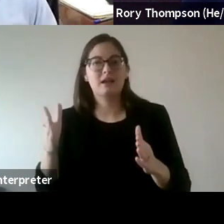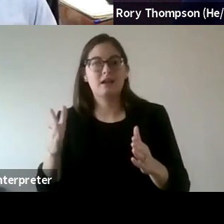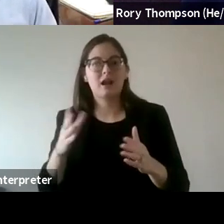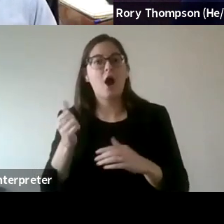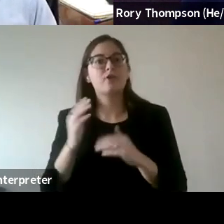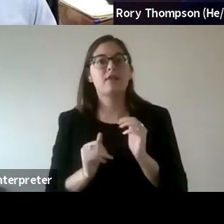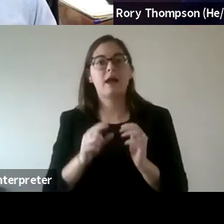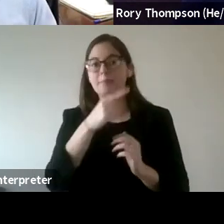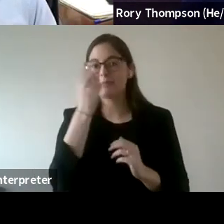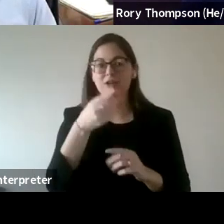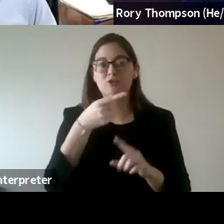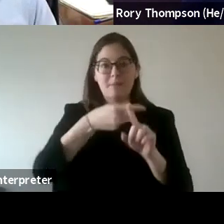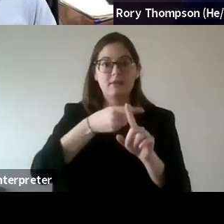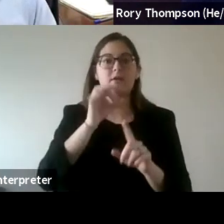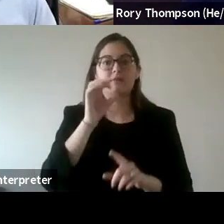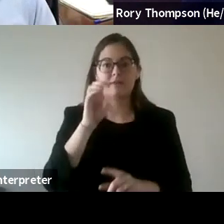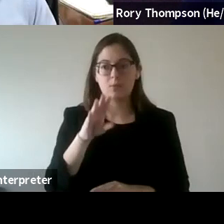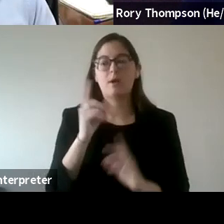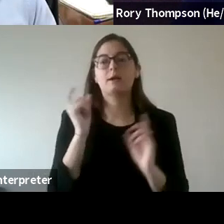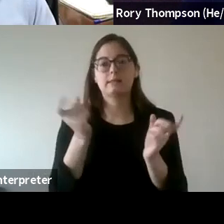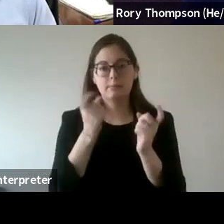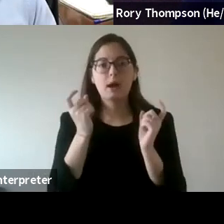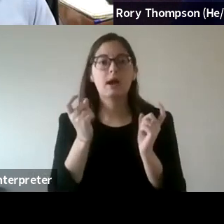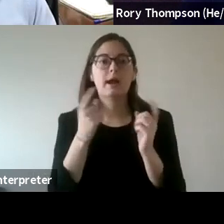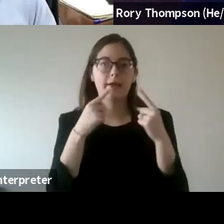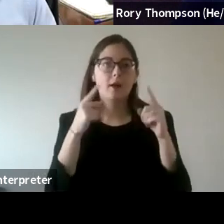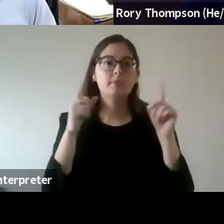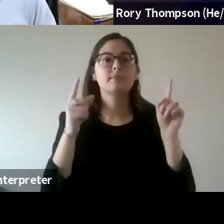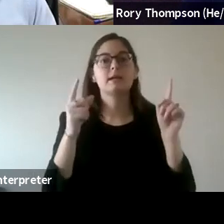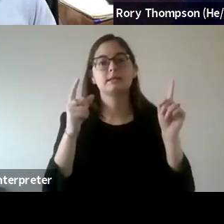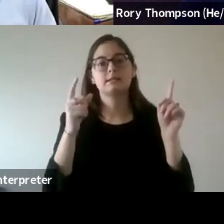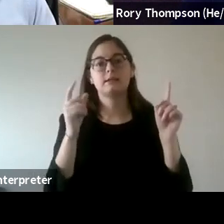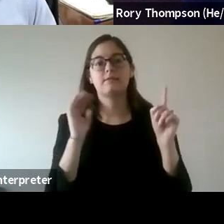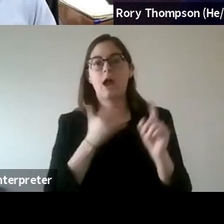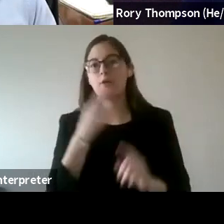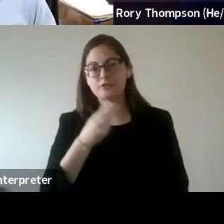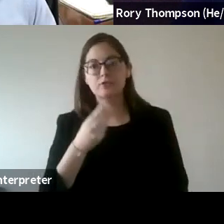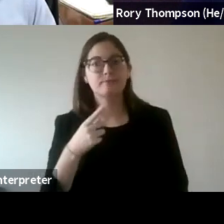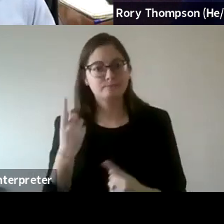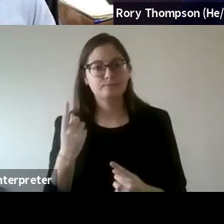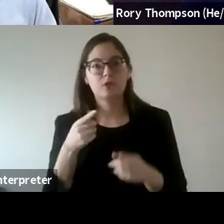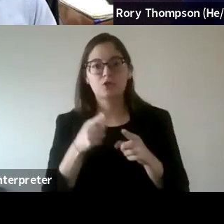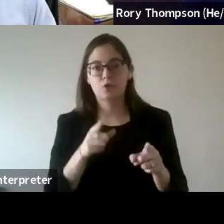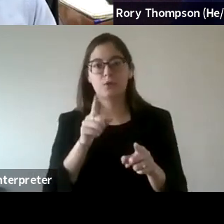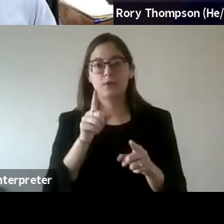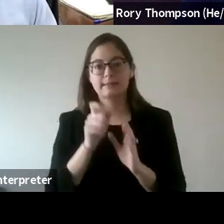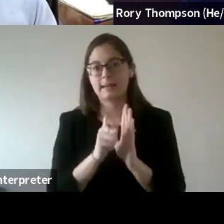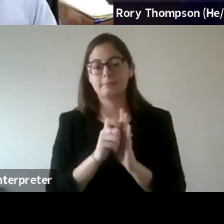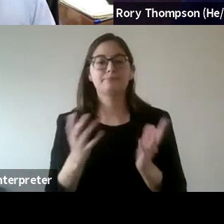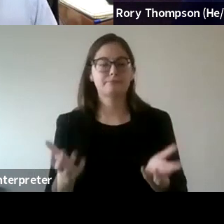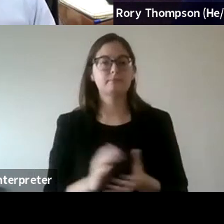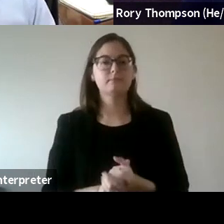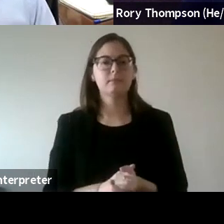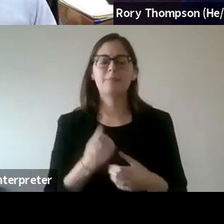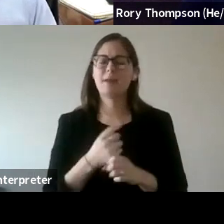Month is February. We celebrate the accomplishments of our history during this time. And it made